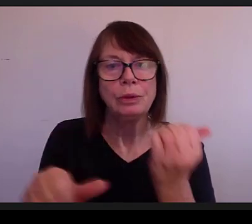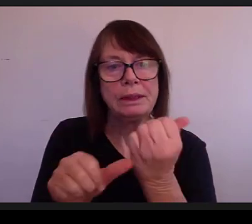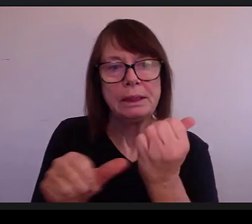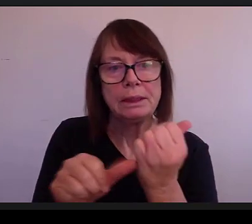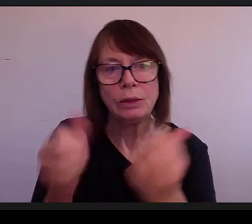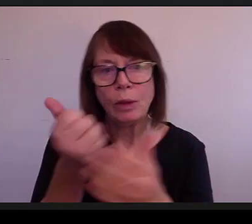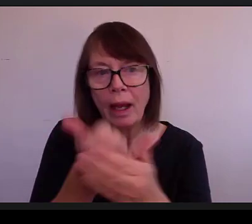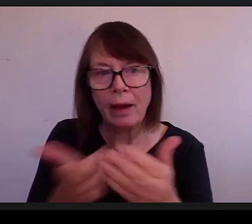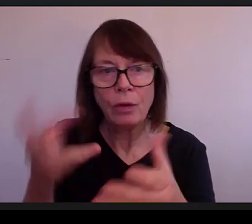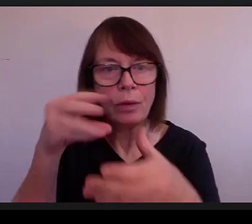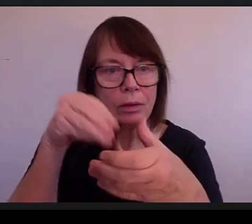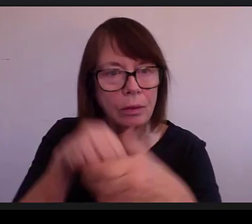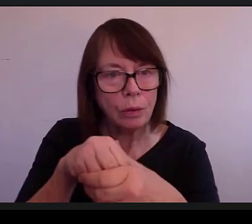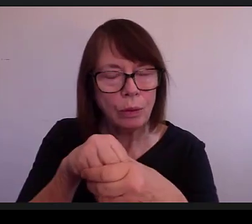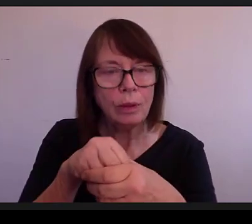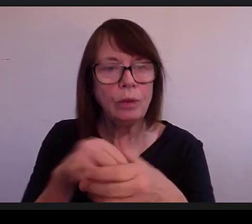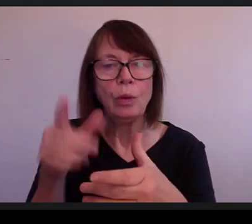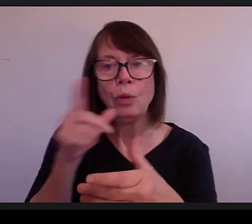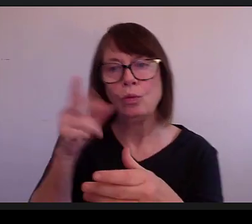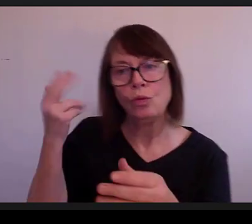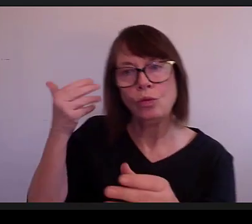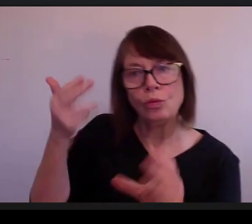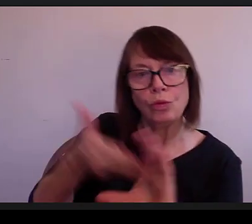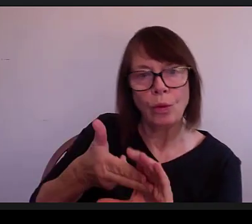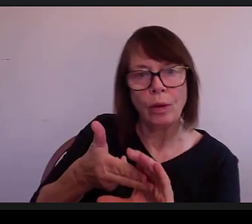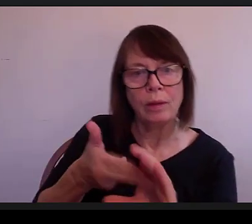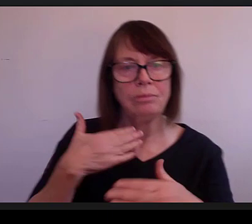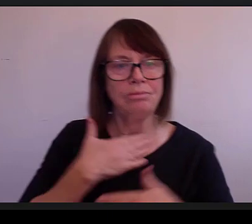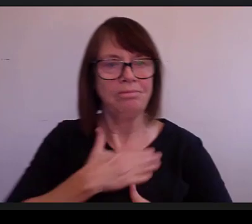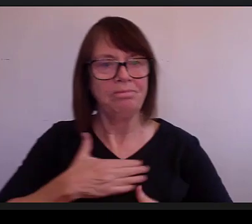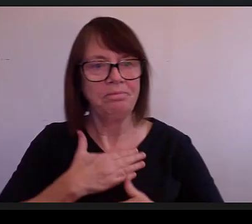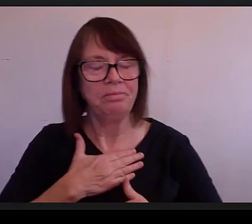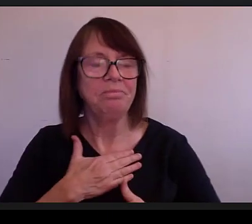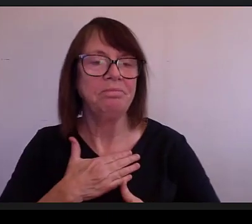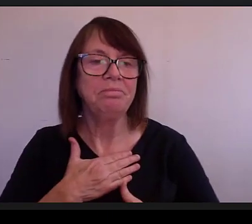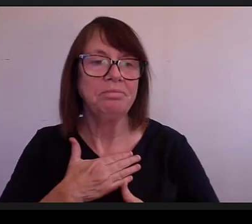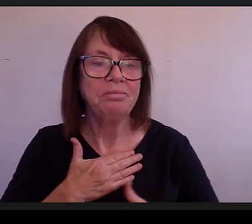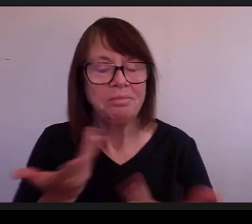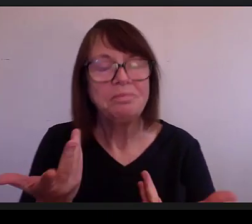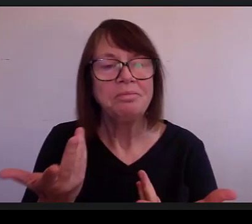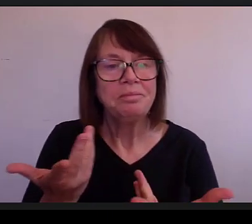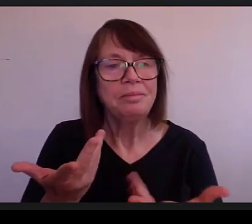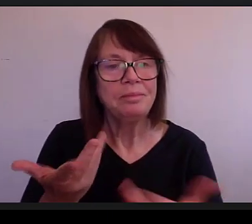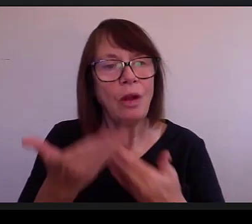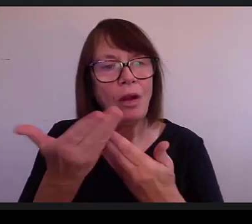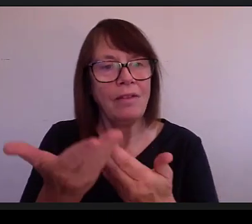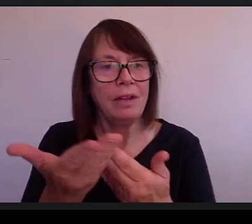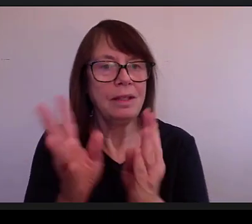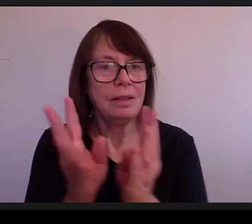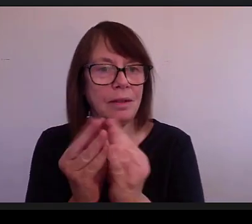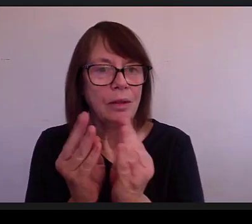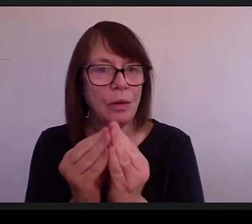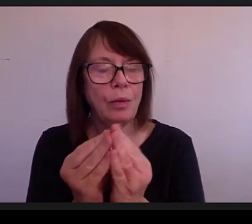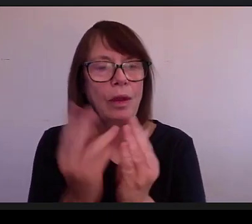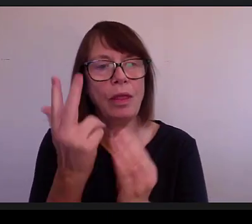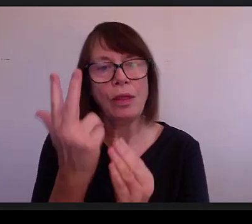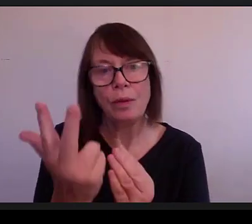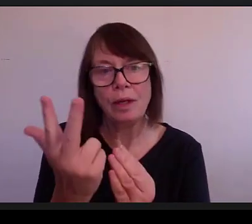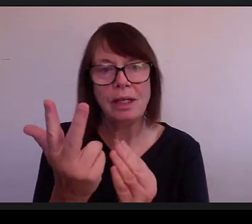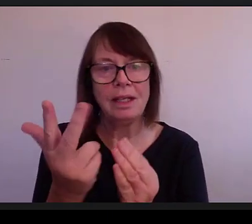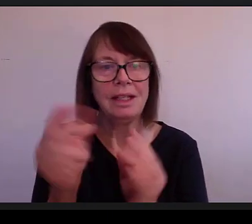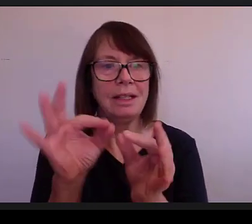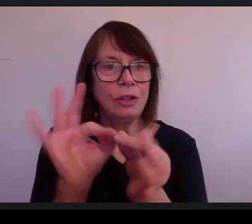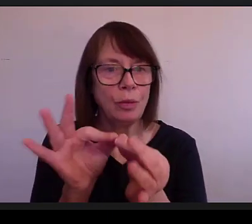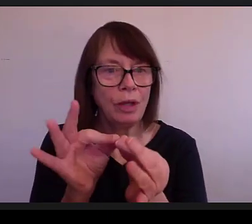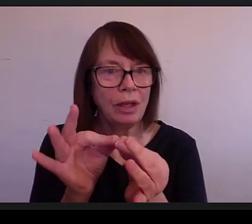call today. We are pleased to offer this session with simultaneous interpretation into 3 languages.